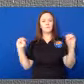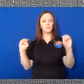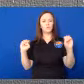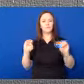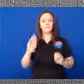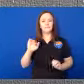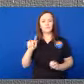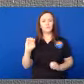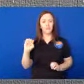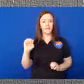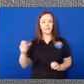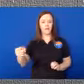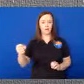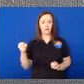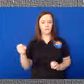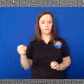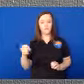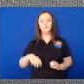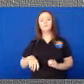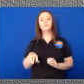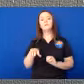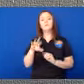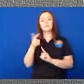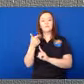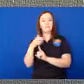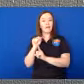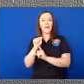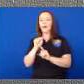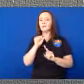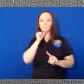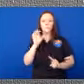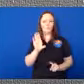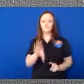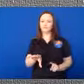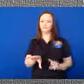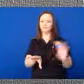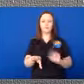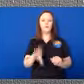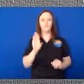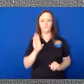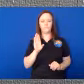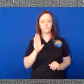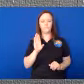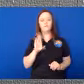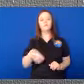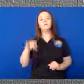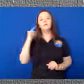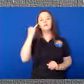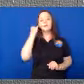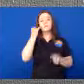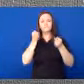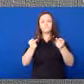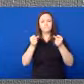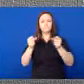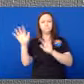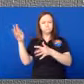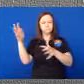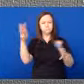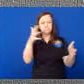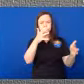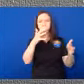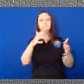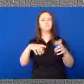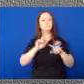Turn all your lights off. Because if you're in the blowing dust, if you're in a reduced visibility situation, you're in a dangerous spot.